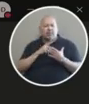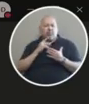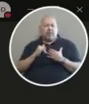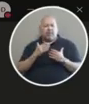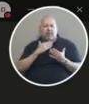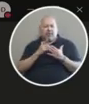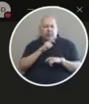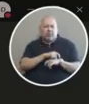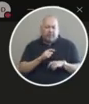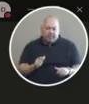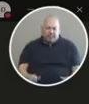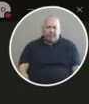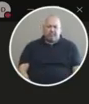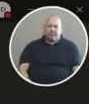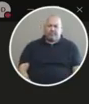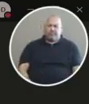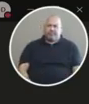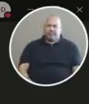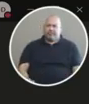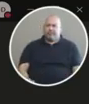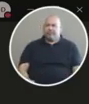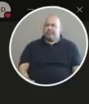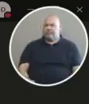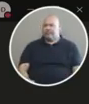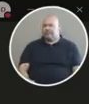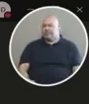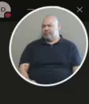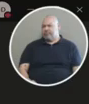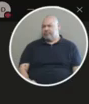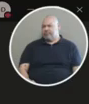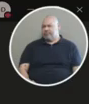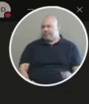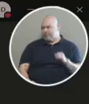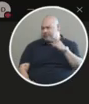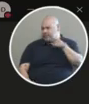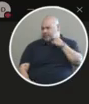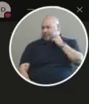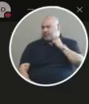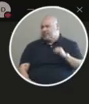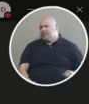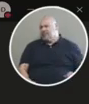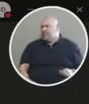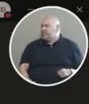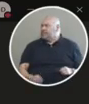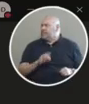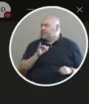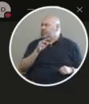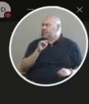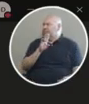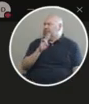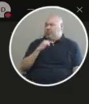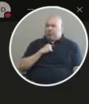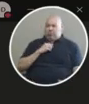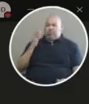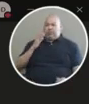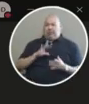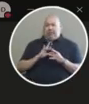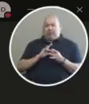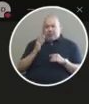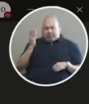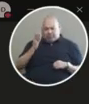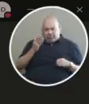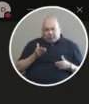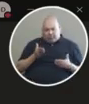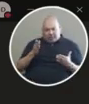your time. Thank you. The next speaker. Mayor, if I could chime in real quick, Laura. So Mayor and Council, back on January 7th, I did present that information to you